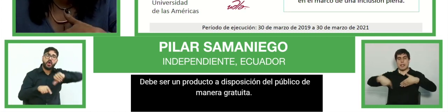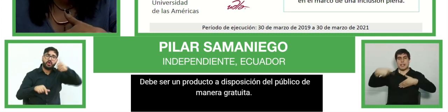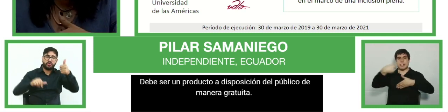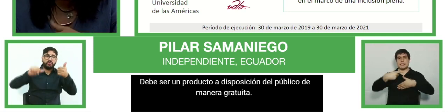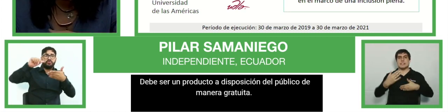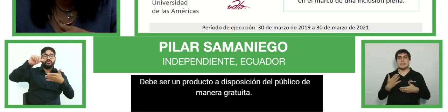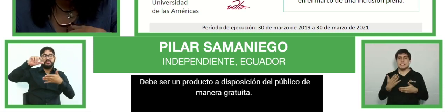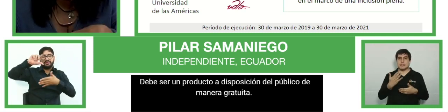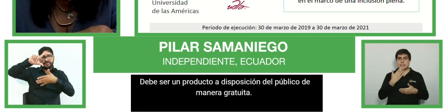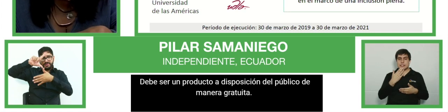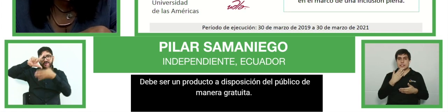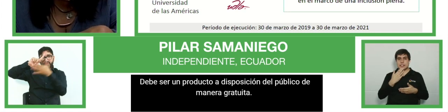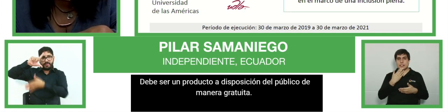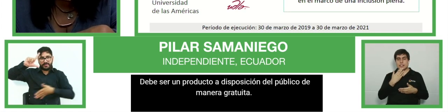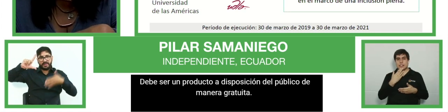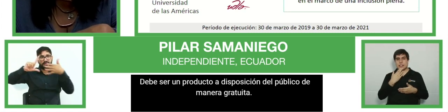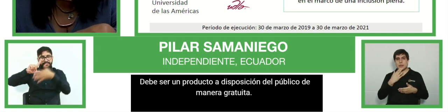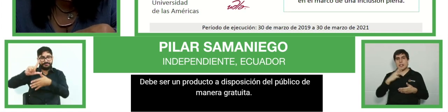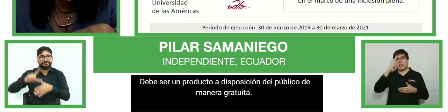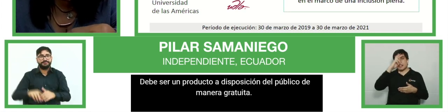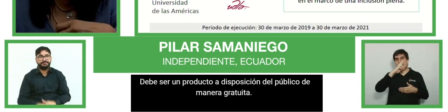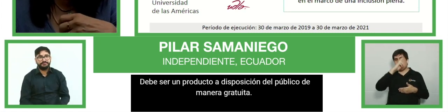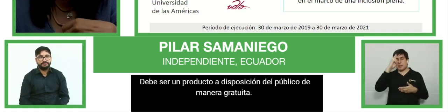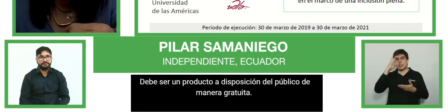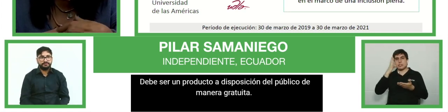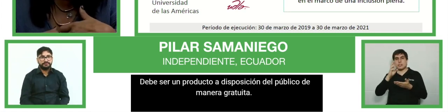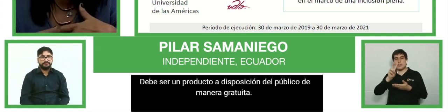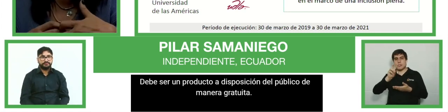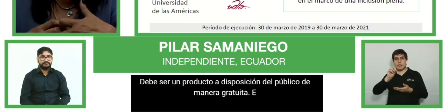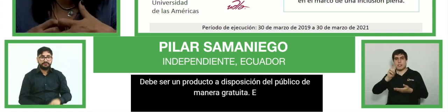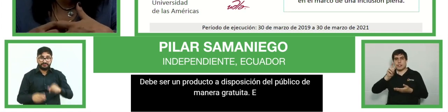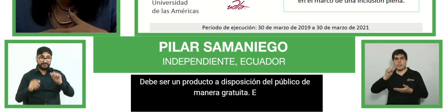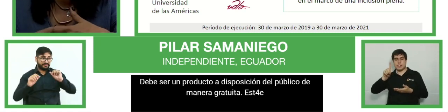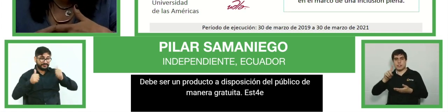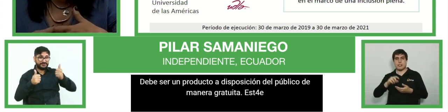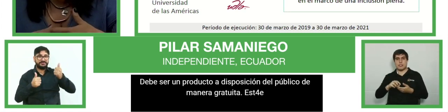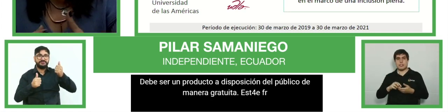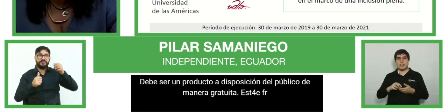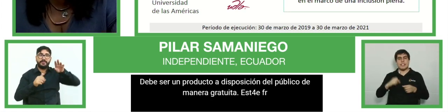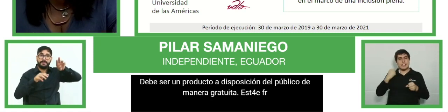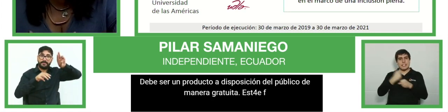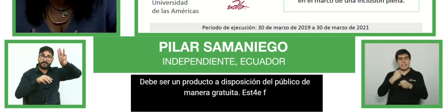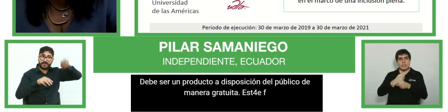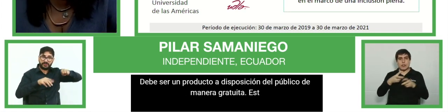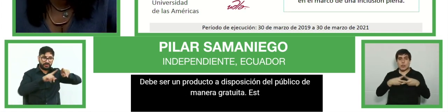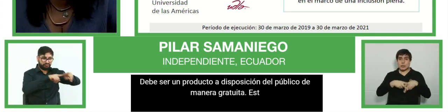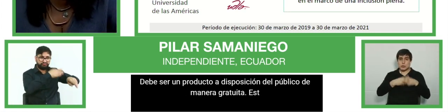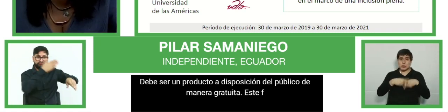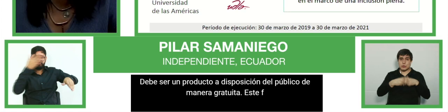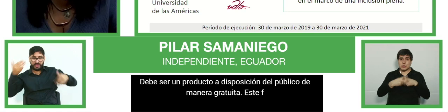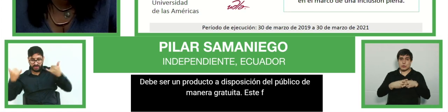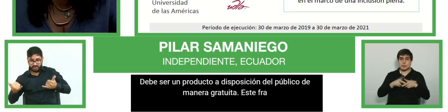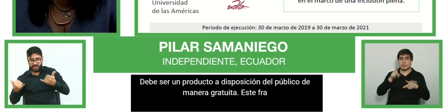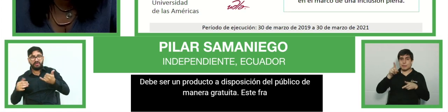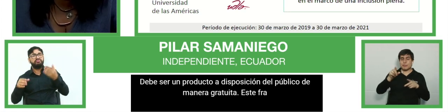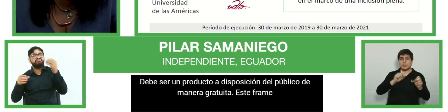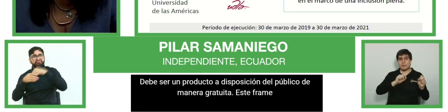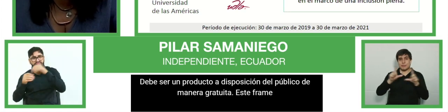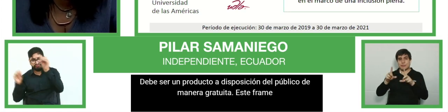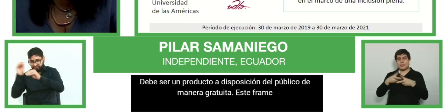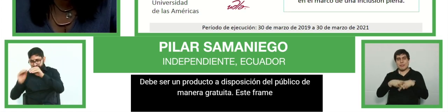about to finish in March 2021. This framework is a supporting tool for developing acquisition,